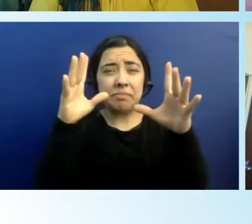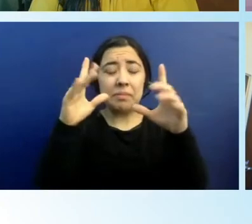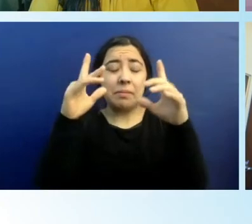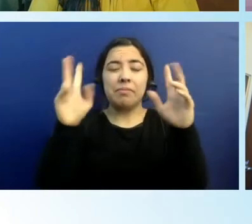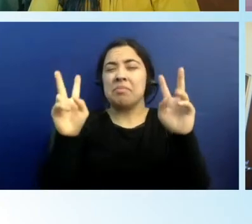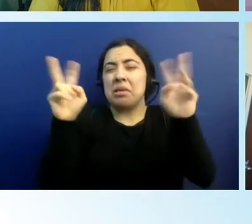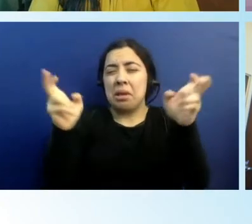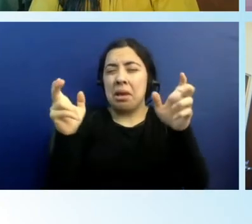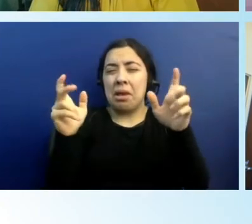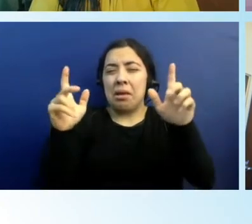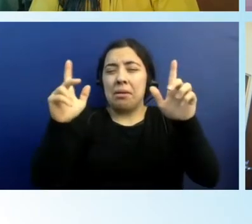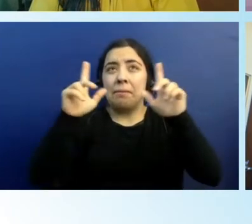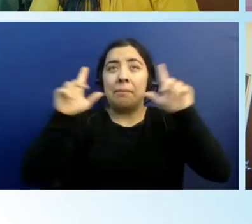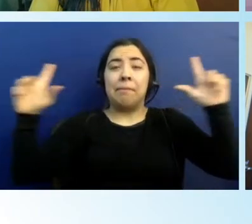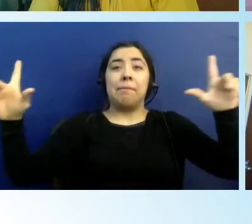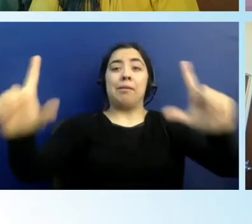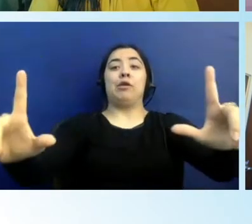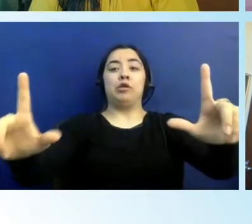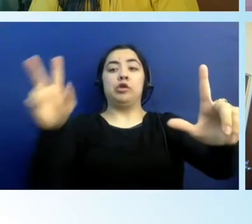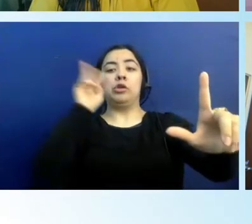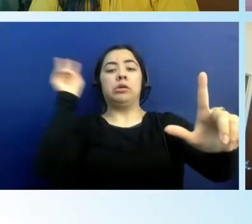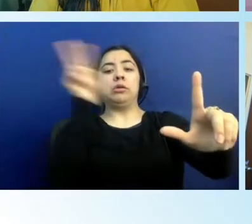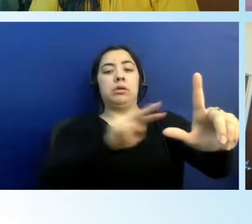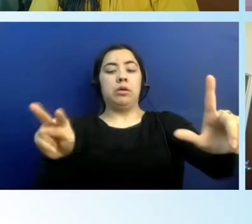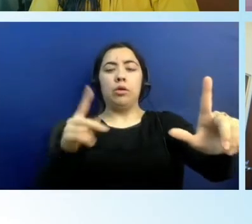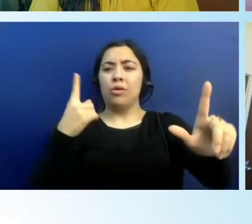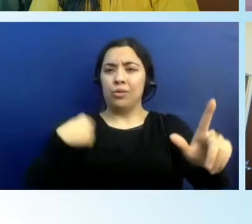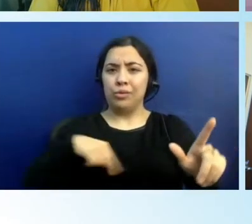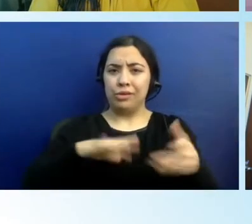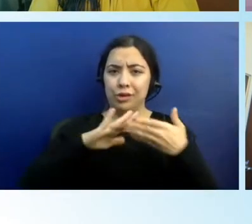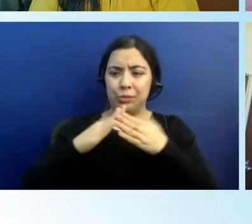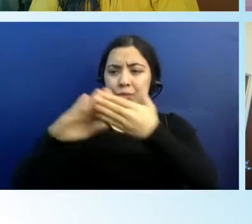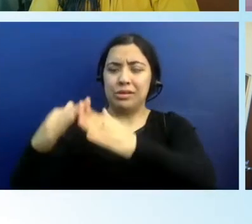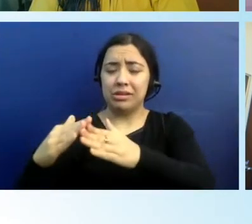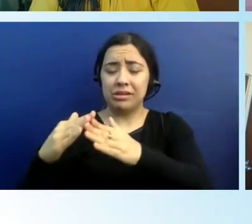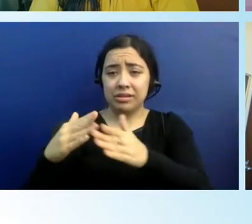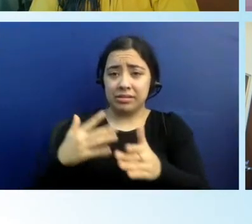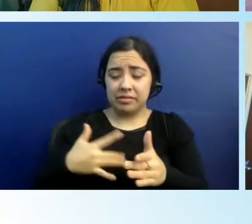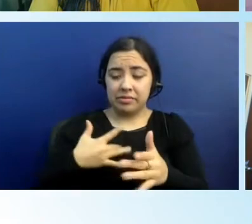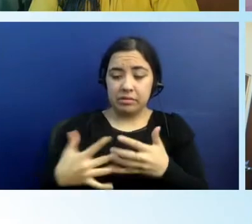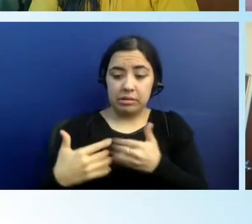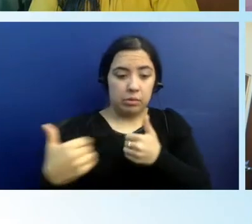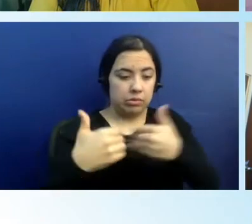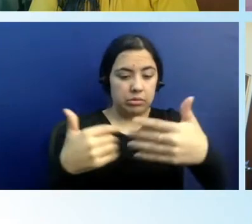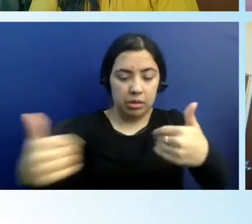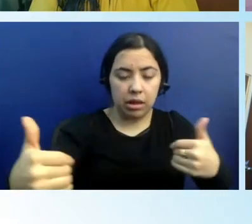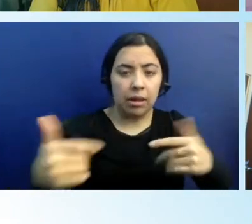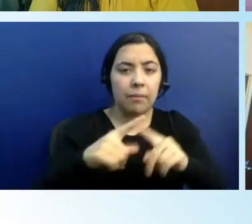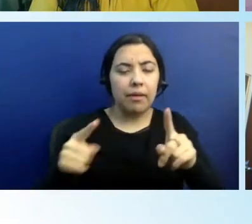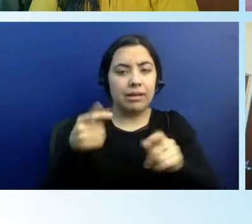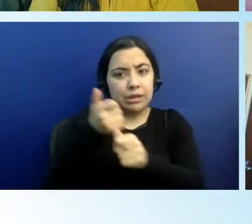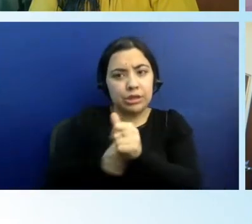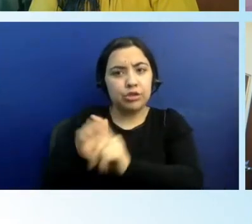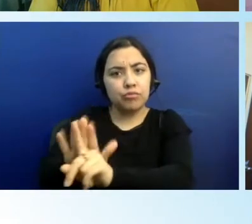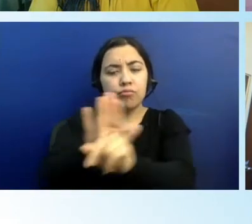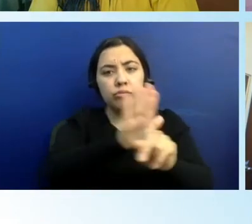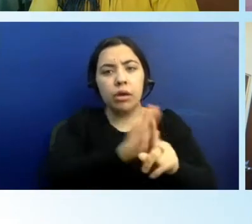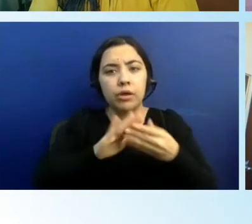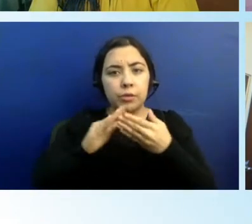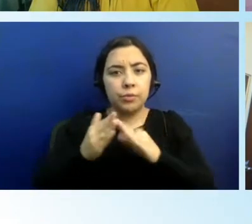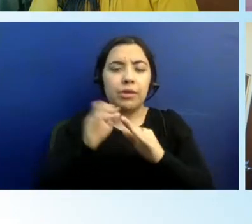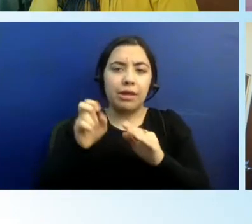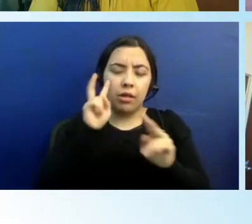we're separated as communities, that there are some things that each community can look at